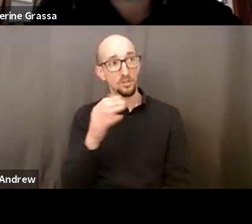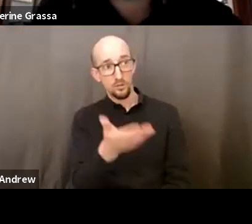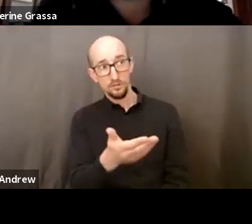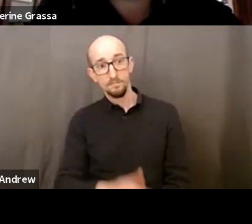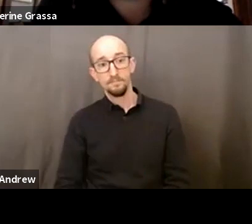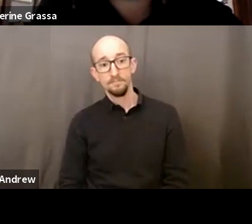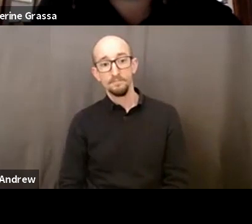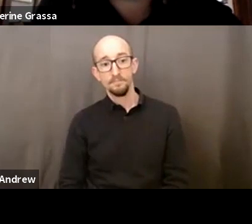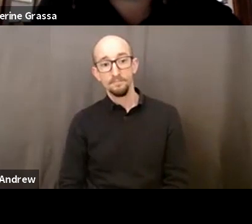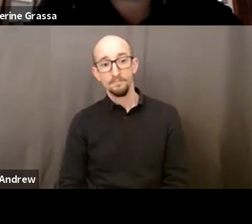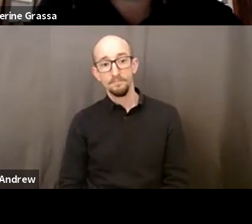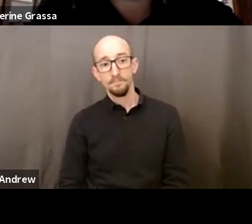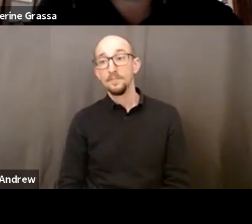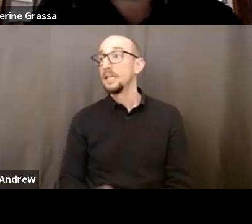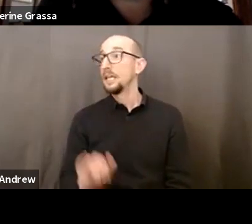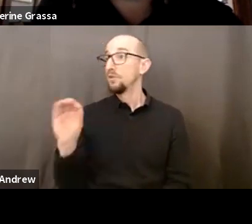If there's nothing further,